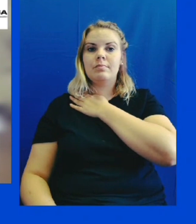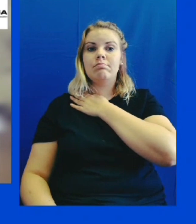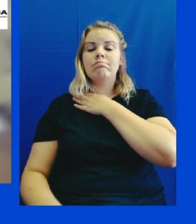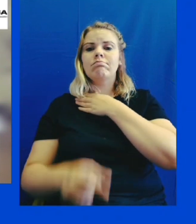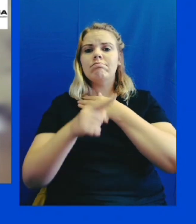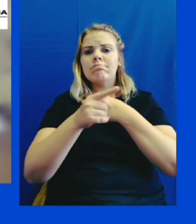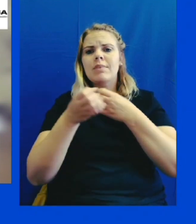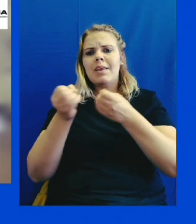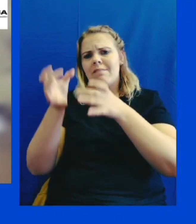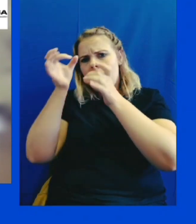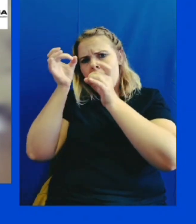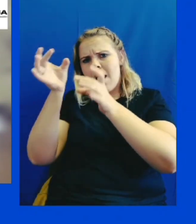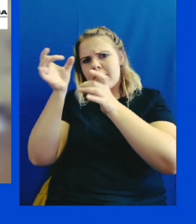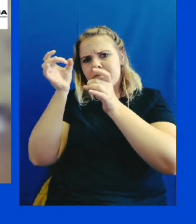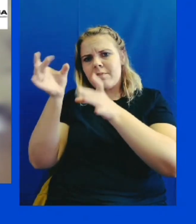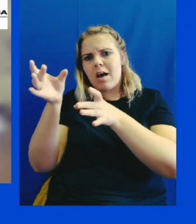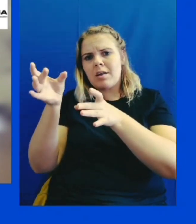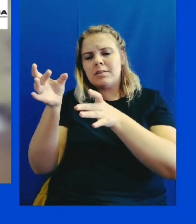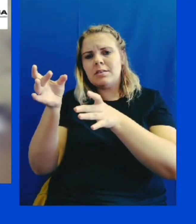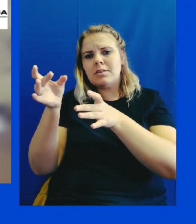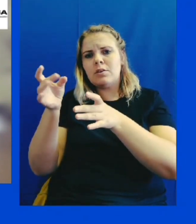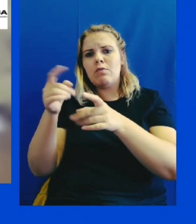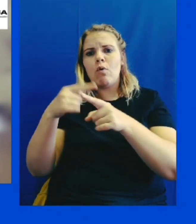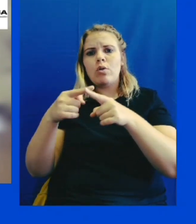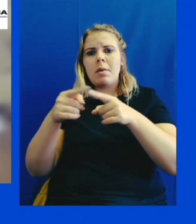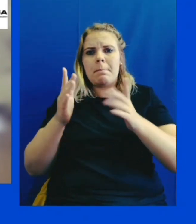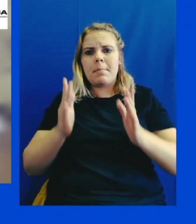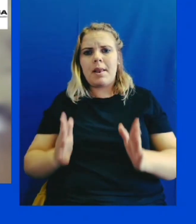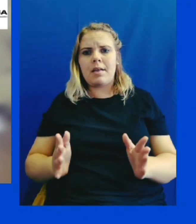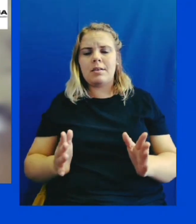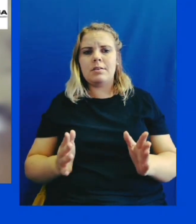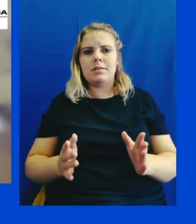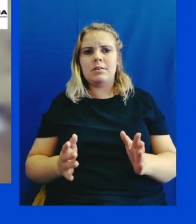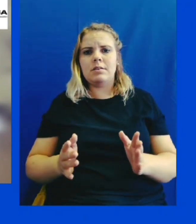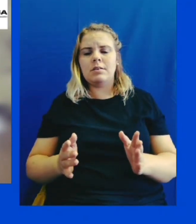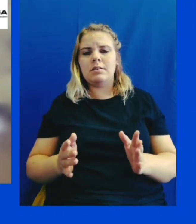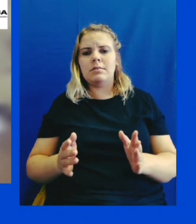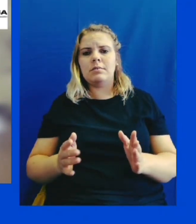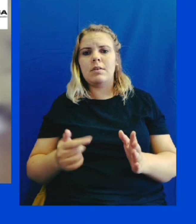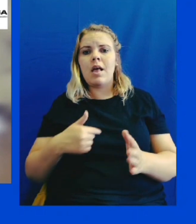general advice on strategy would you give to the players in terms of how they